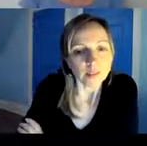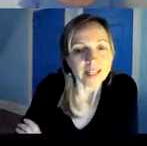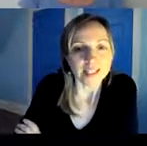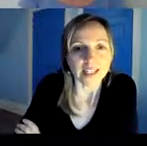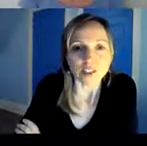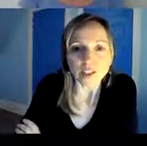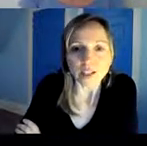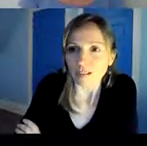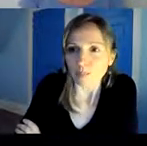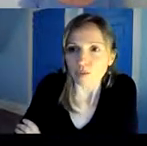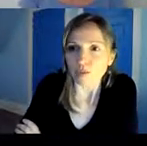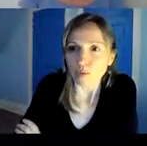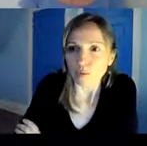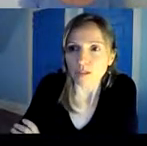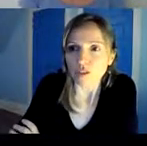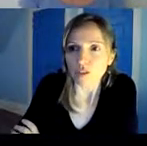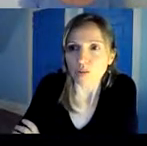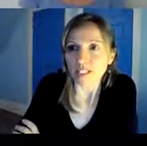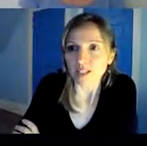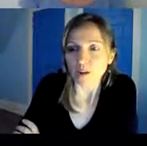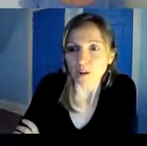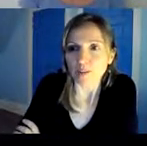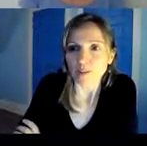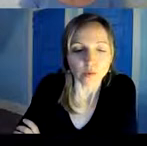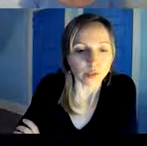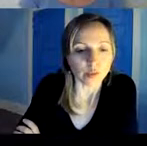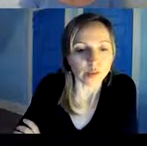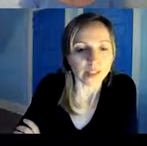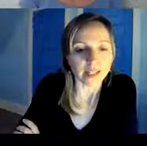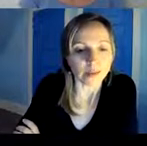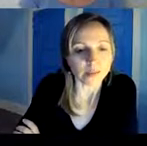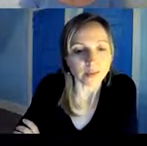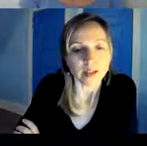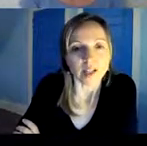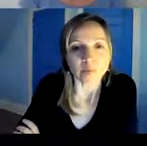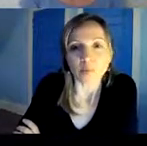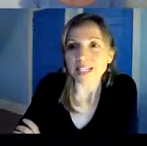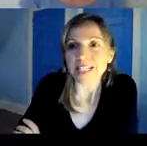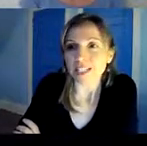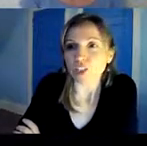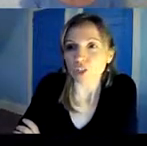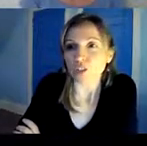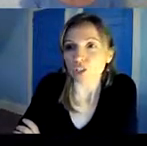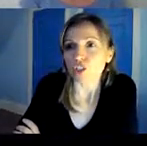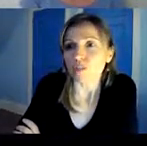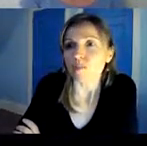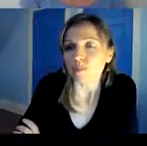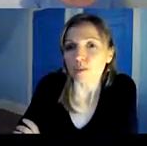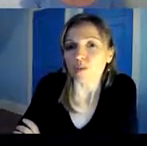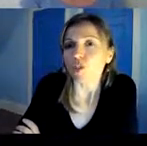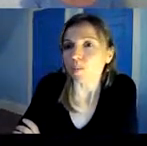couple of plants that can look like garlic mustard, so you want to make sure that you ID it properly before you start pulling it out. But one easy thing to do is to